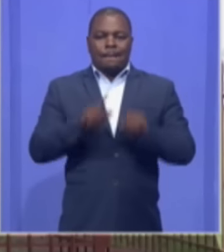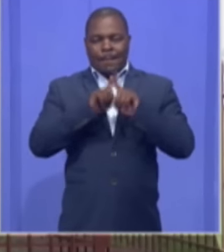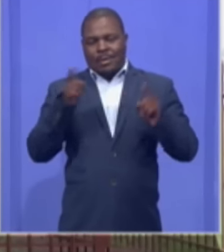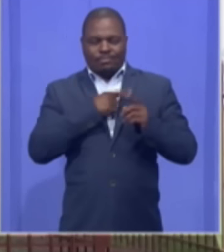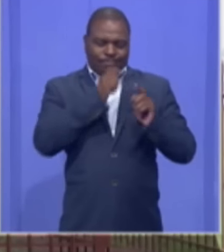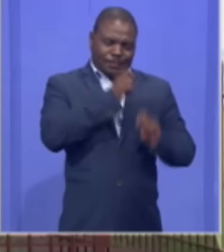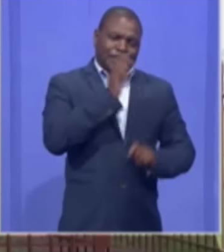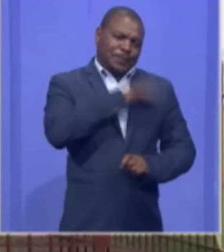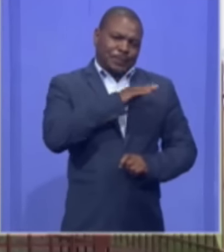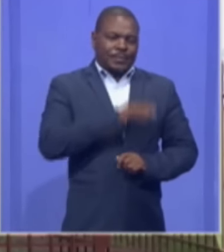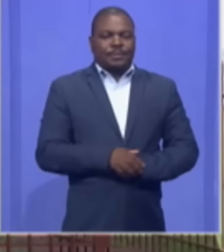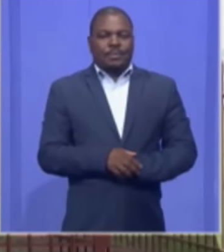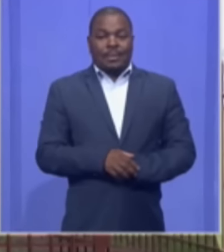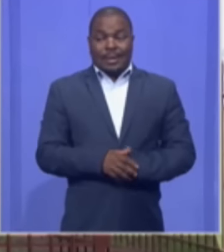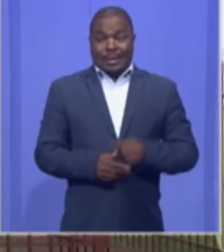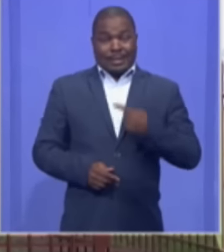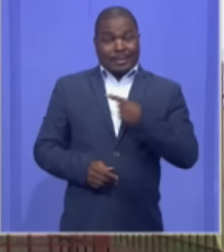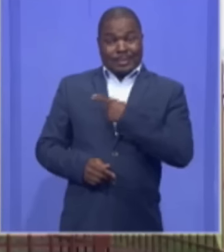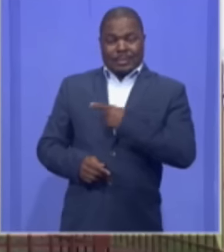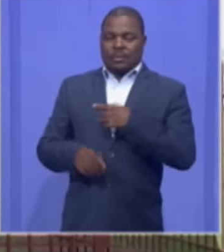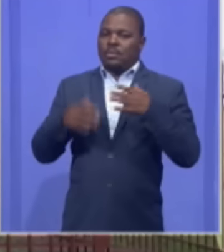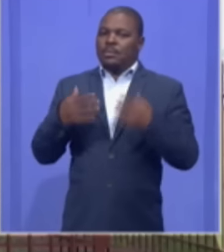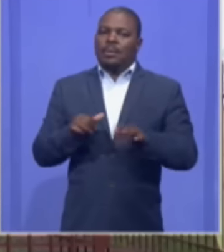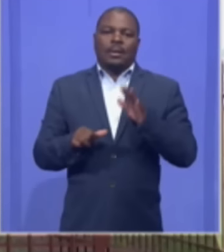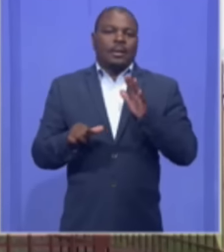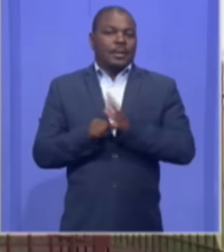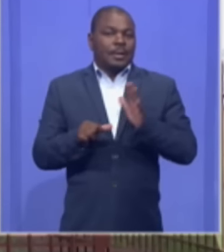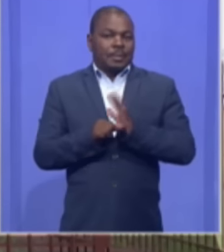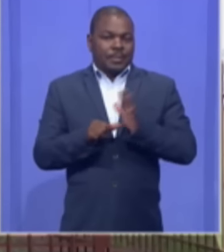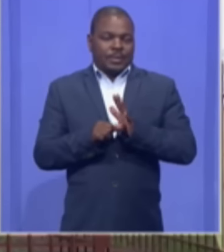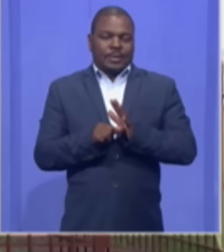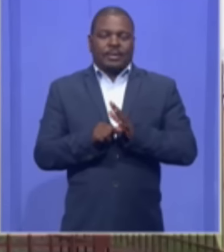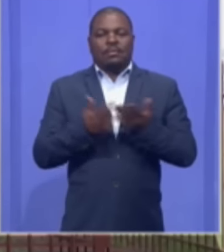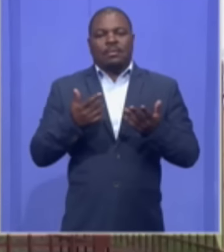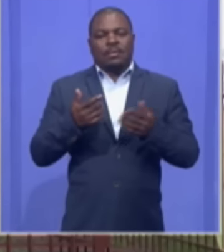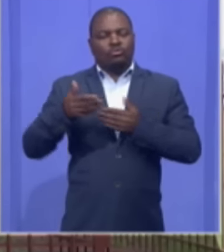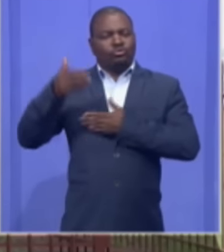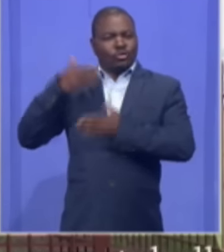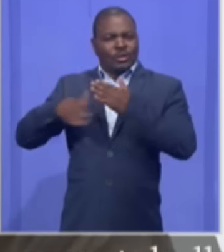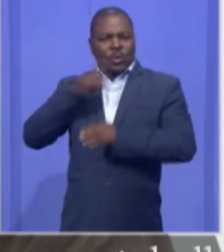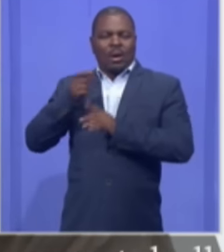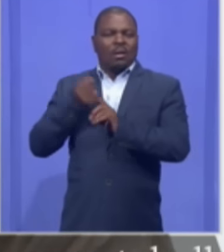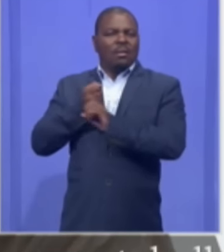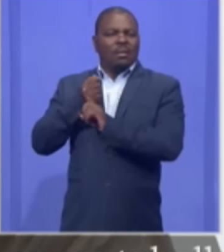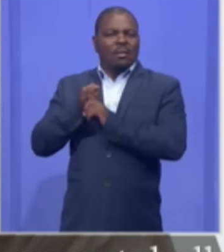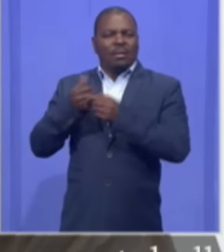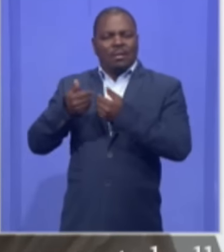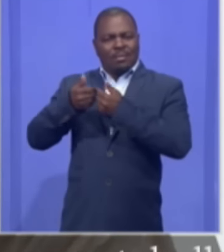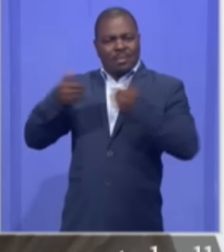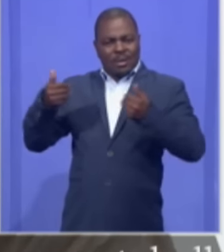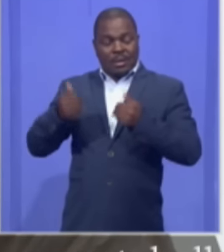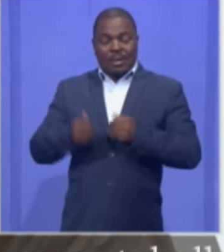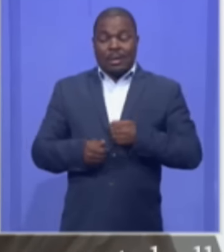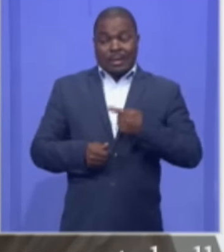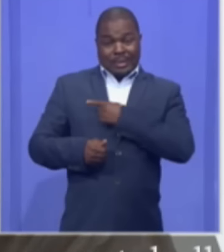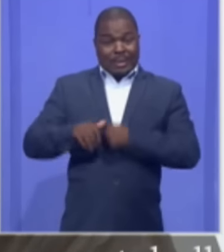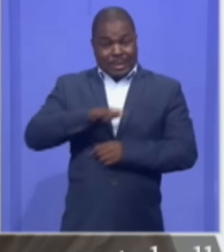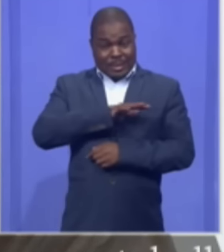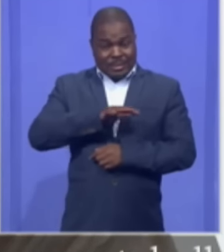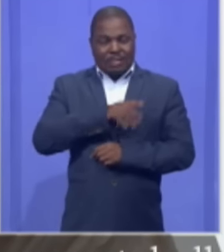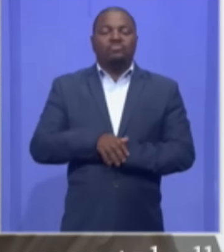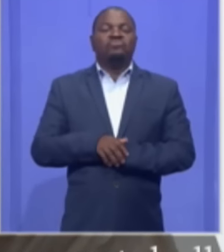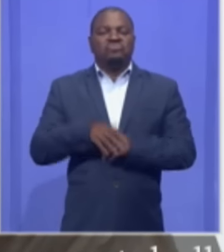Lefelo le botlhokwa mo historing le motheo wa kemo kgatlhanong le tlhaolele. Le nnile le seabe se se